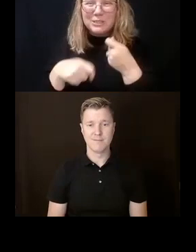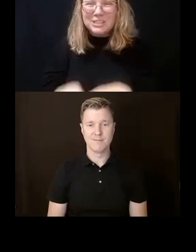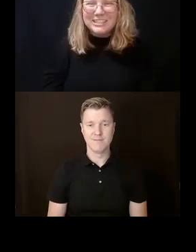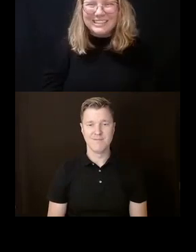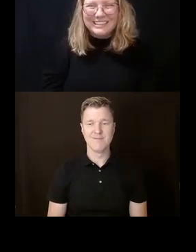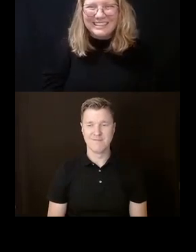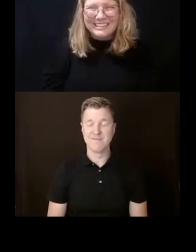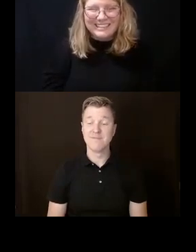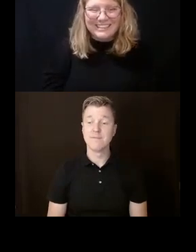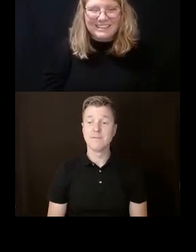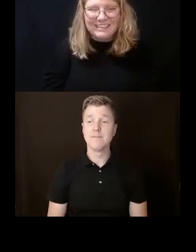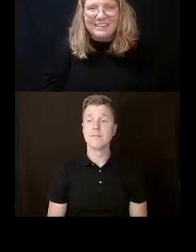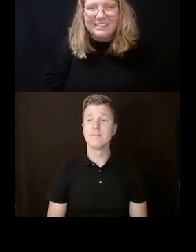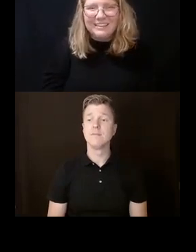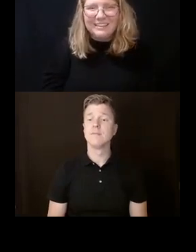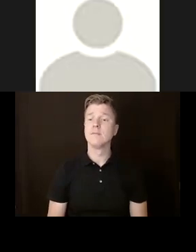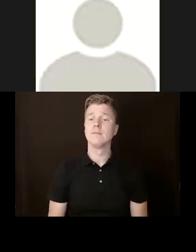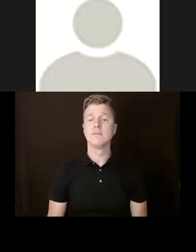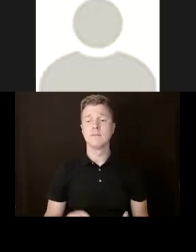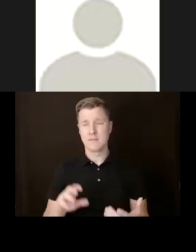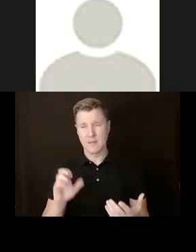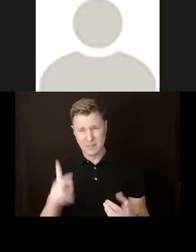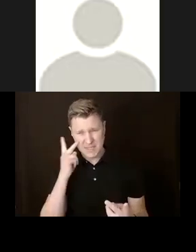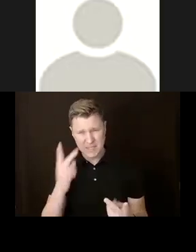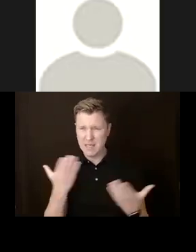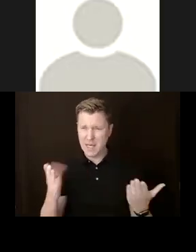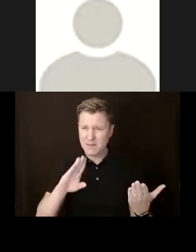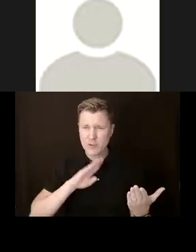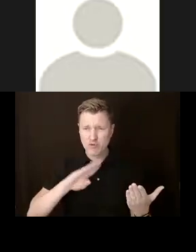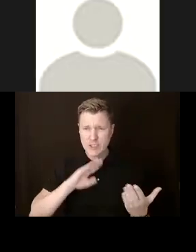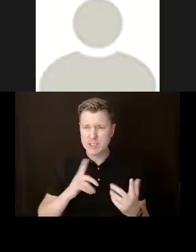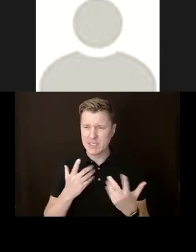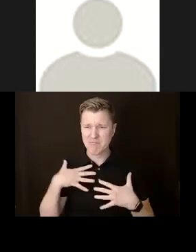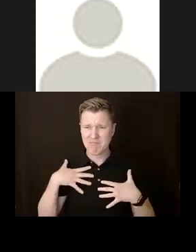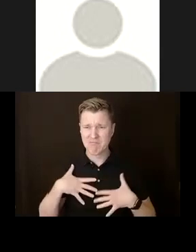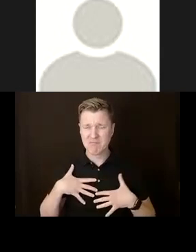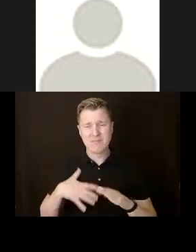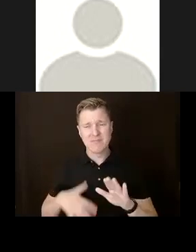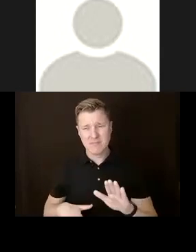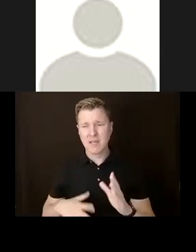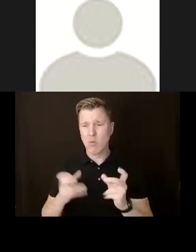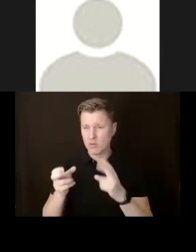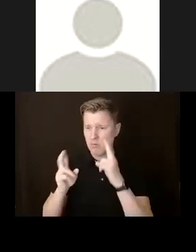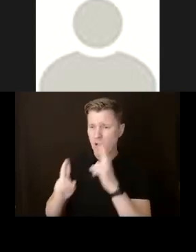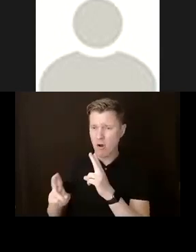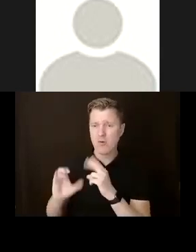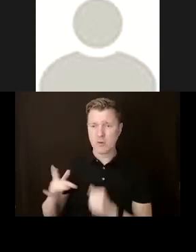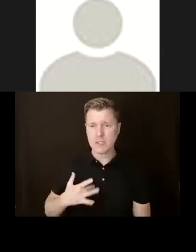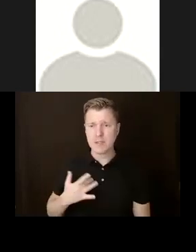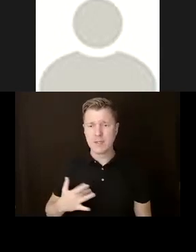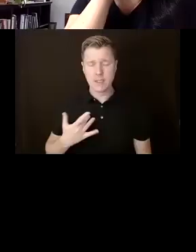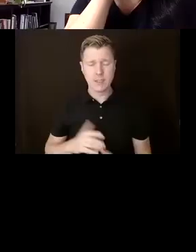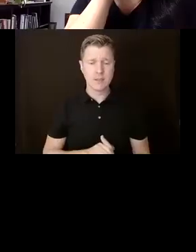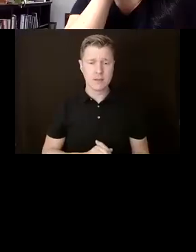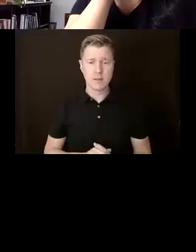Yeah. I'm seeing a lot of just frustration and sadness coming up, and I want to honor that. This for folks who